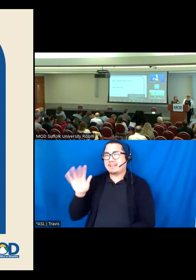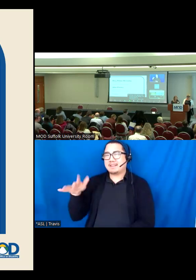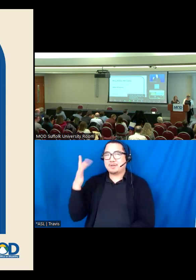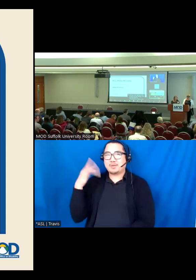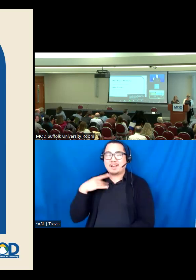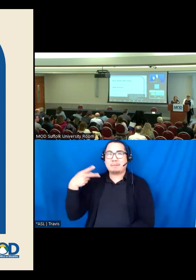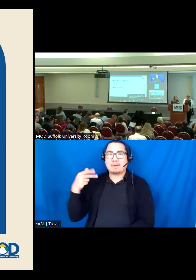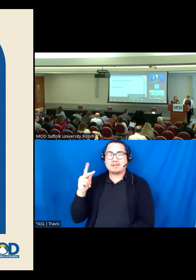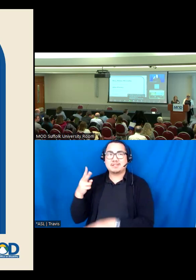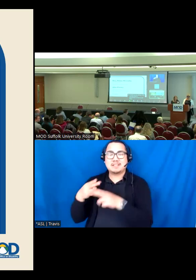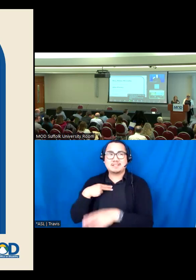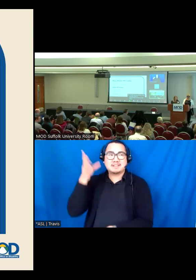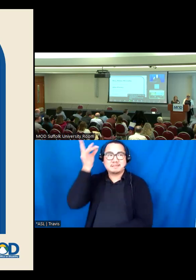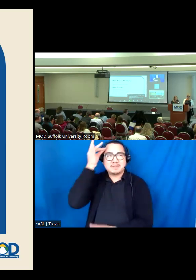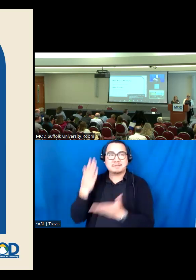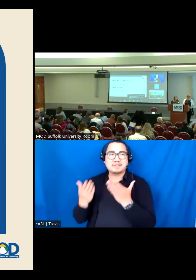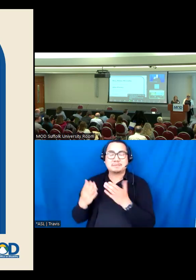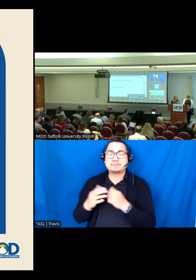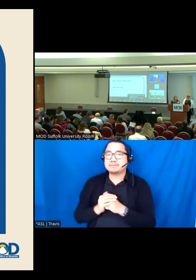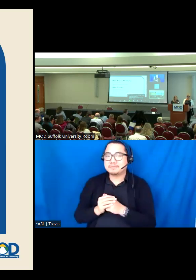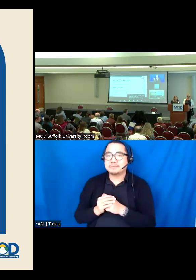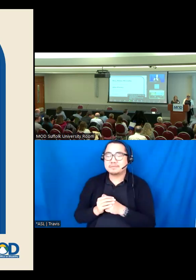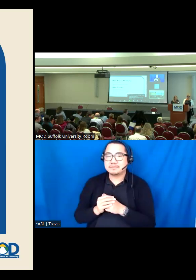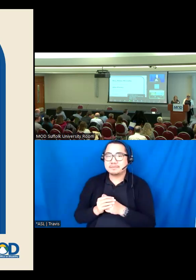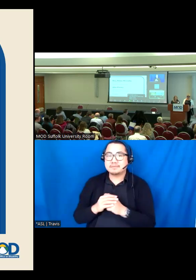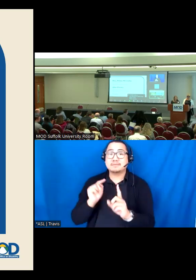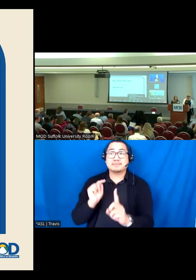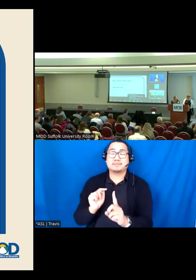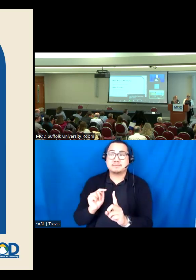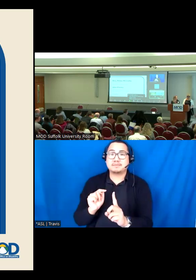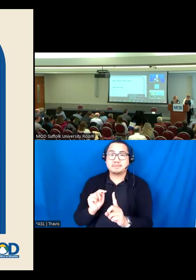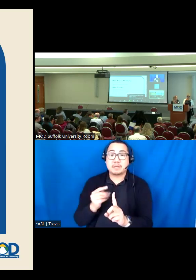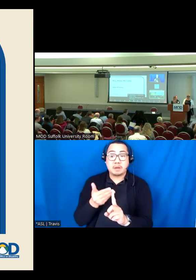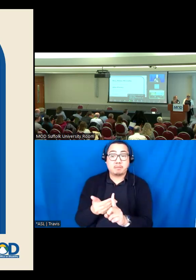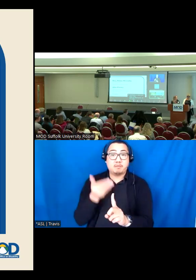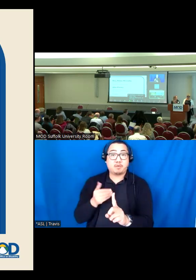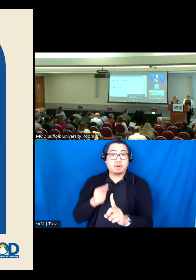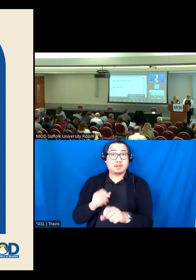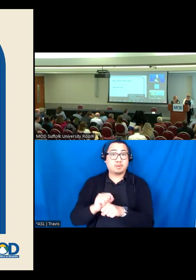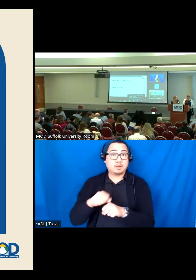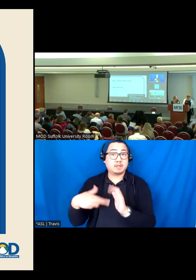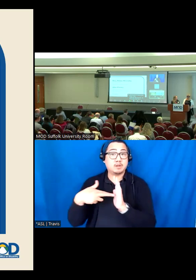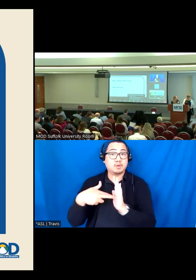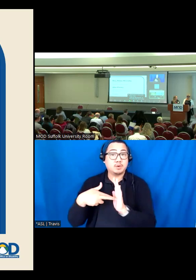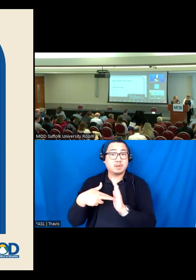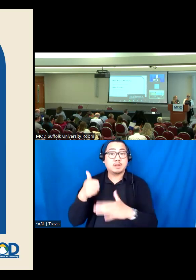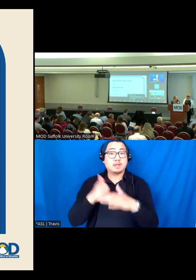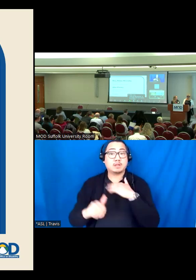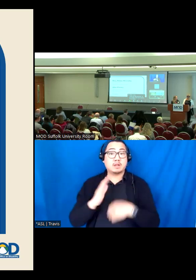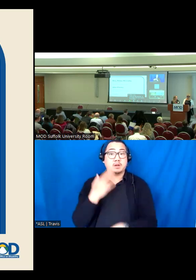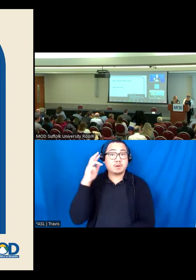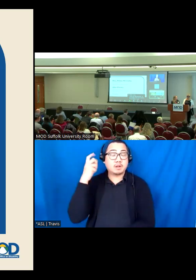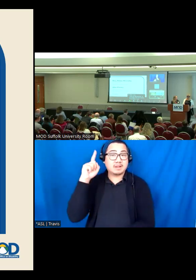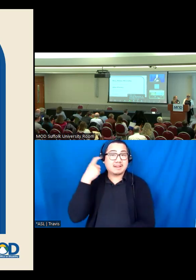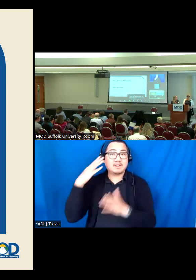from. So he's actually been, prior to being in this position under our Governor Maura Healey,